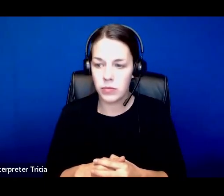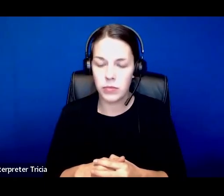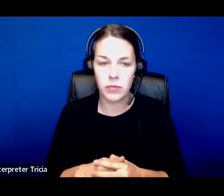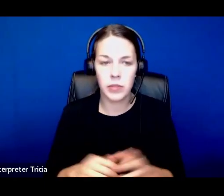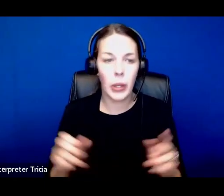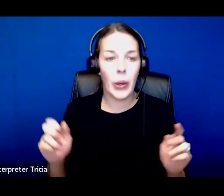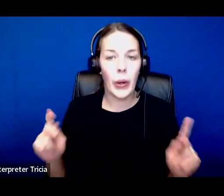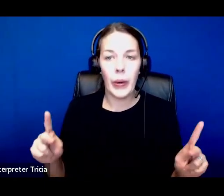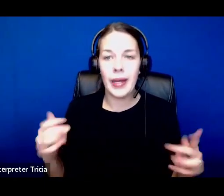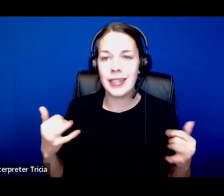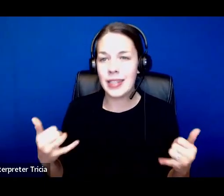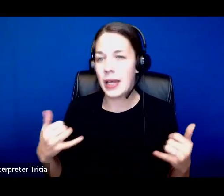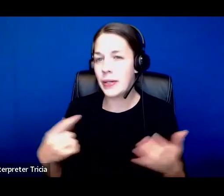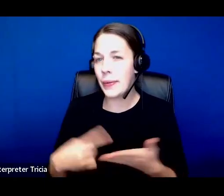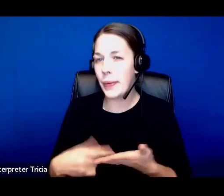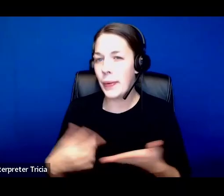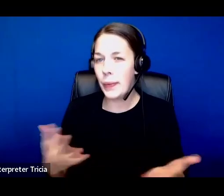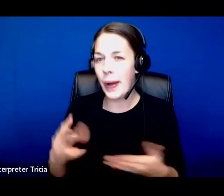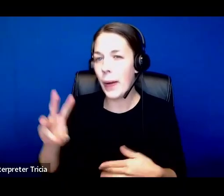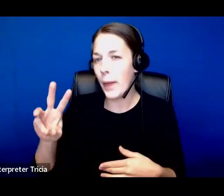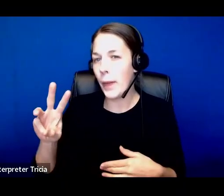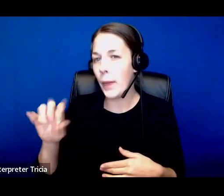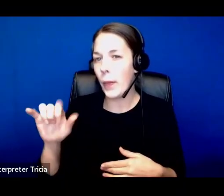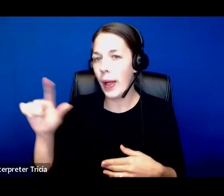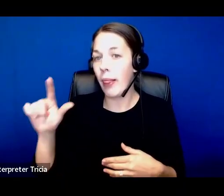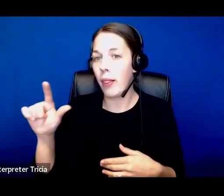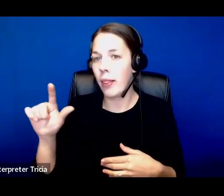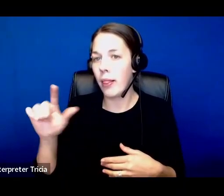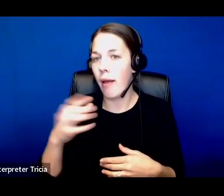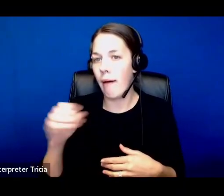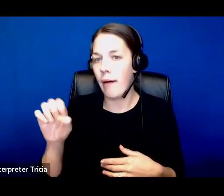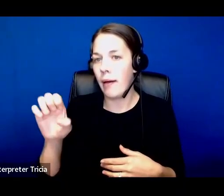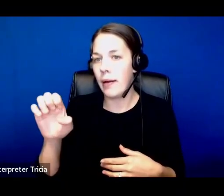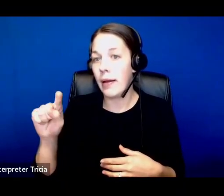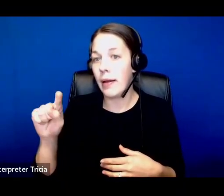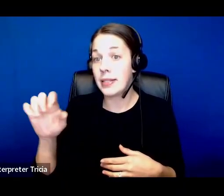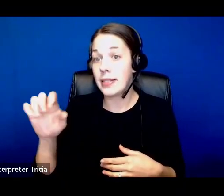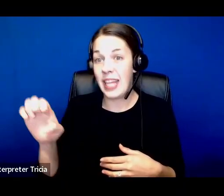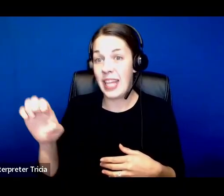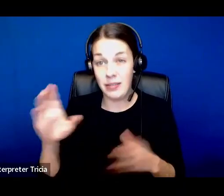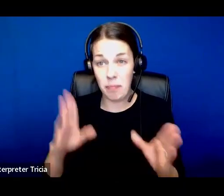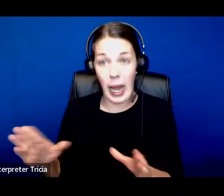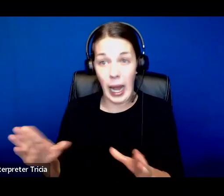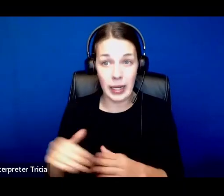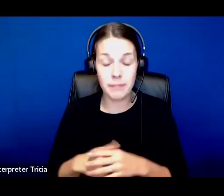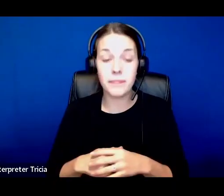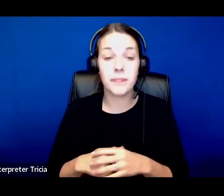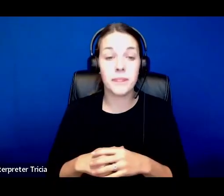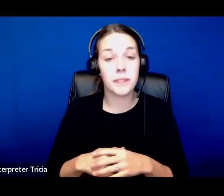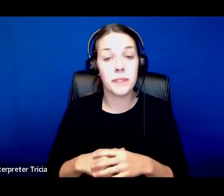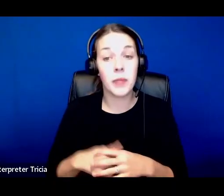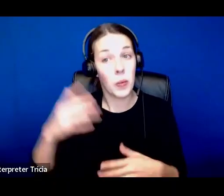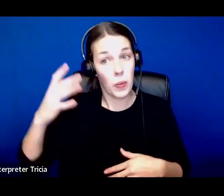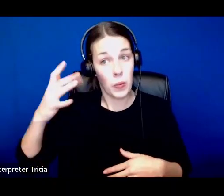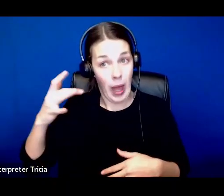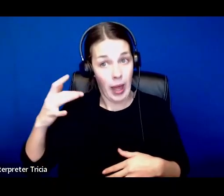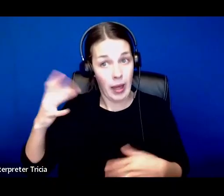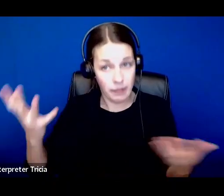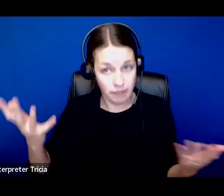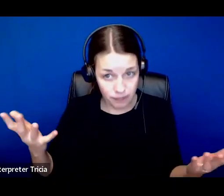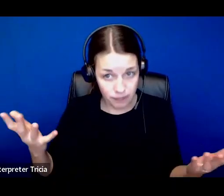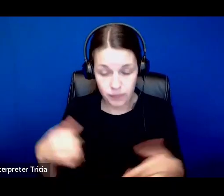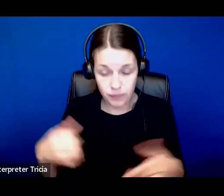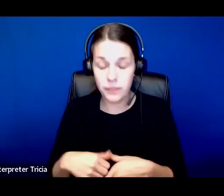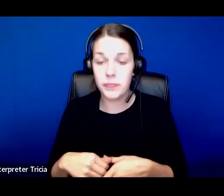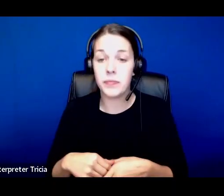Okay, so today we're going to talk about wills and estate planning. And why we're going to do that, because,